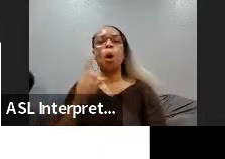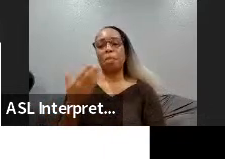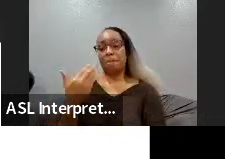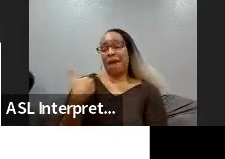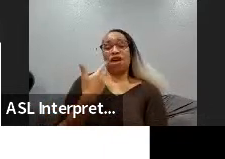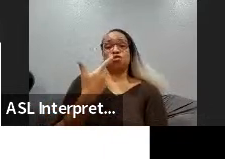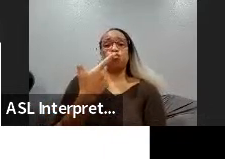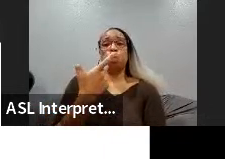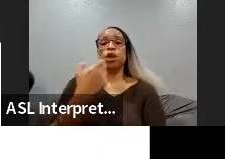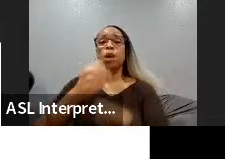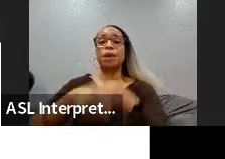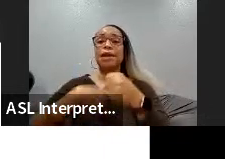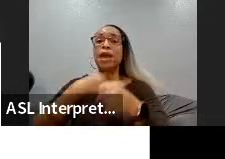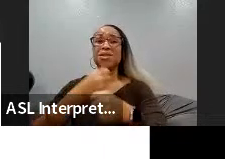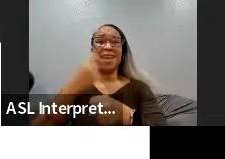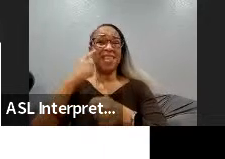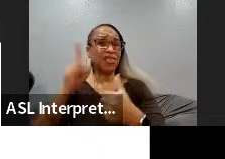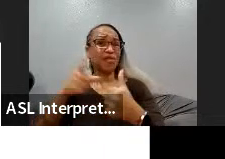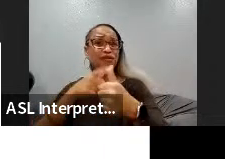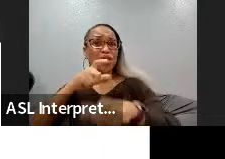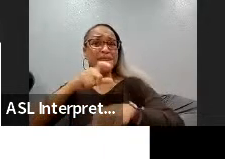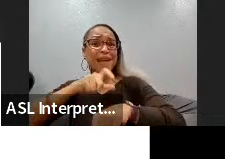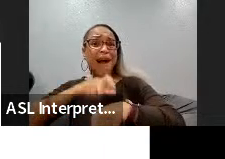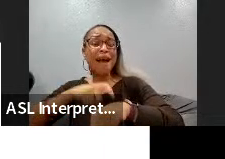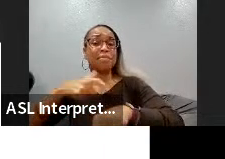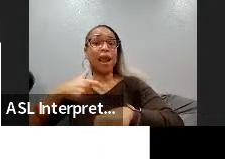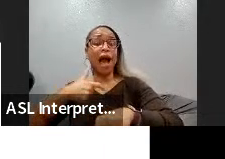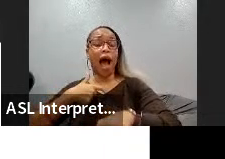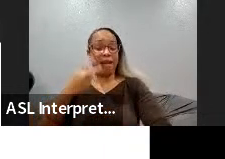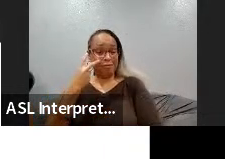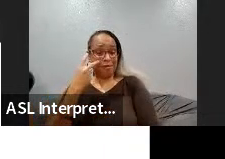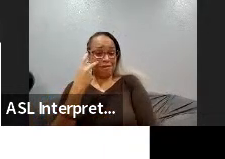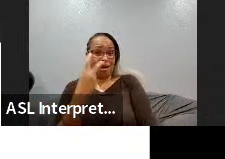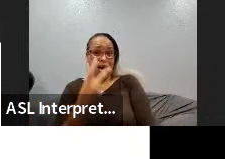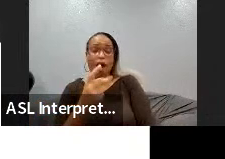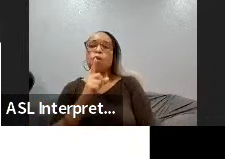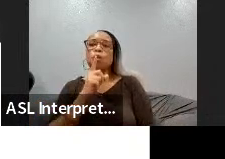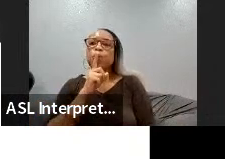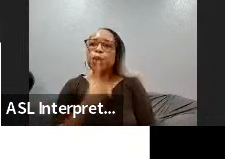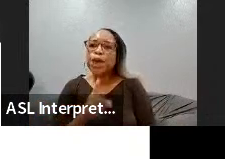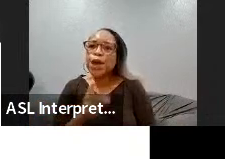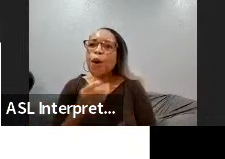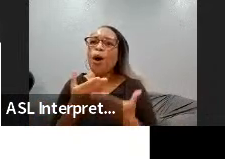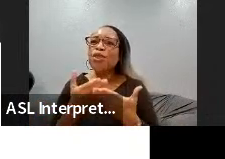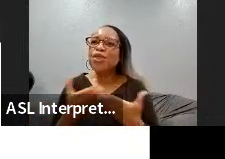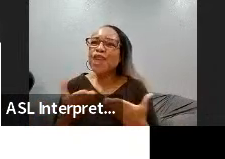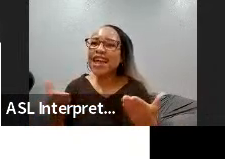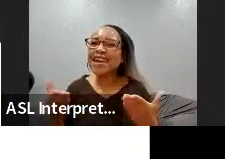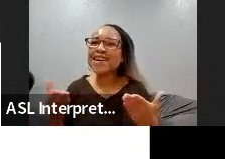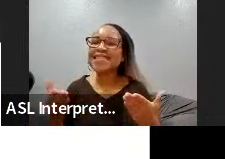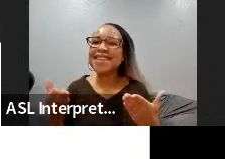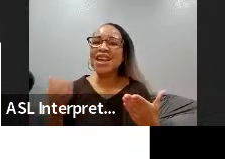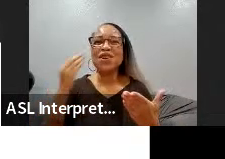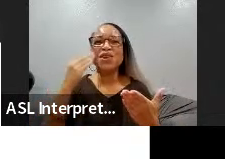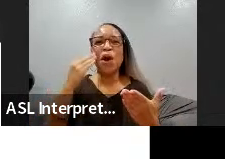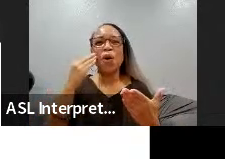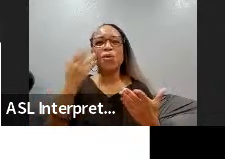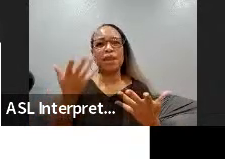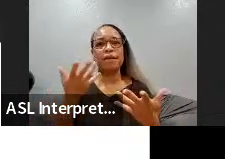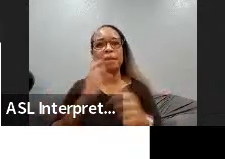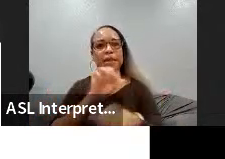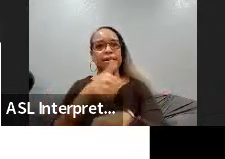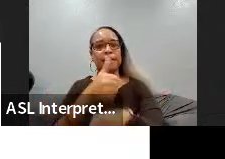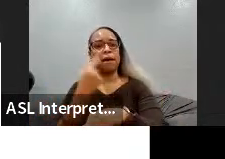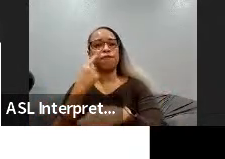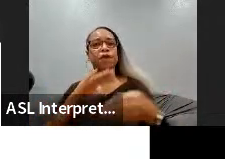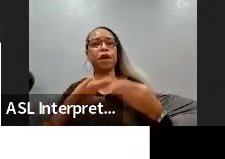years. And I think this is the first time I have been able to witness some real things to put into play for this community. And